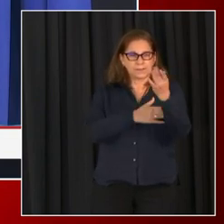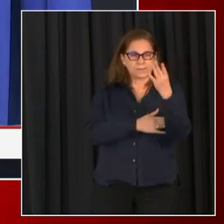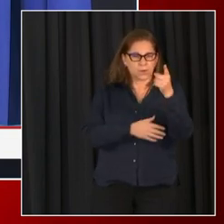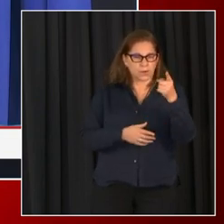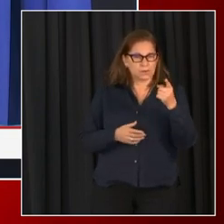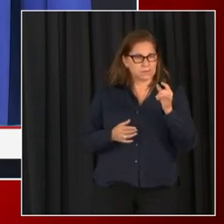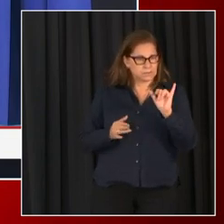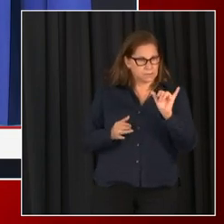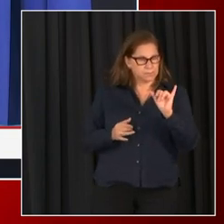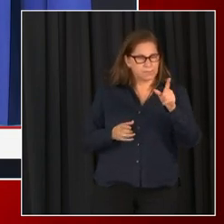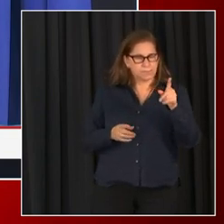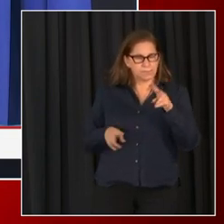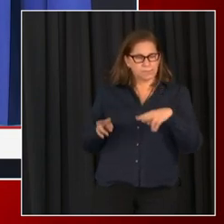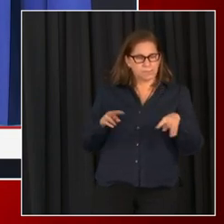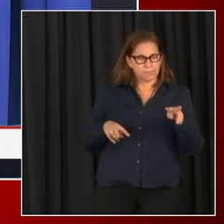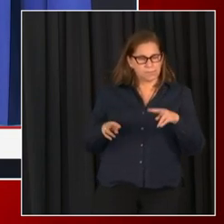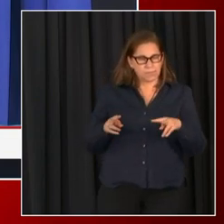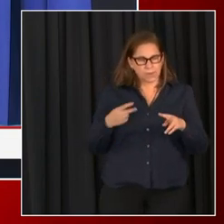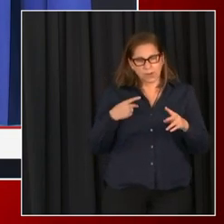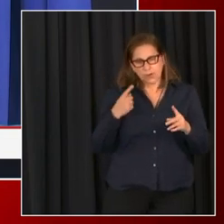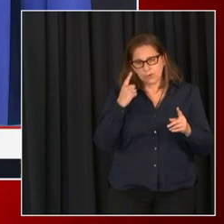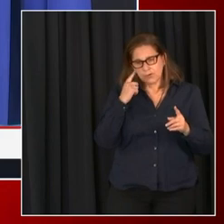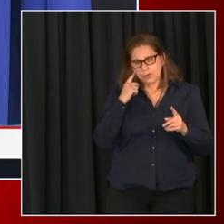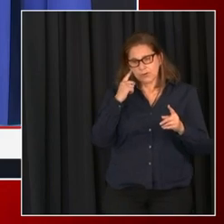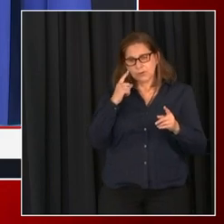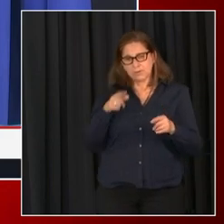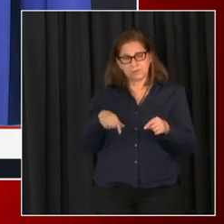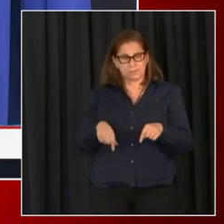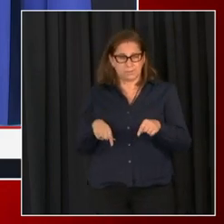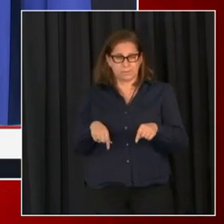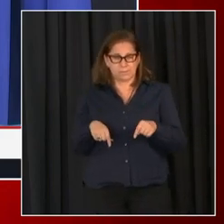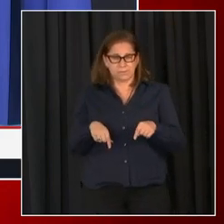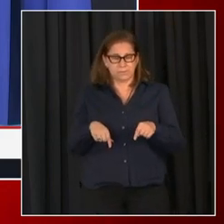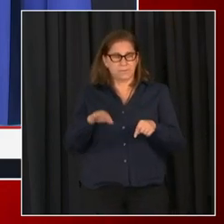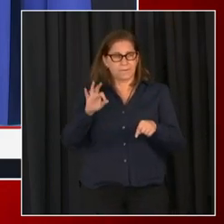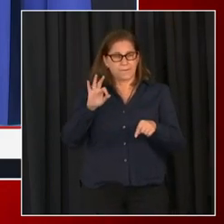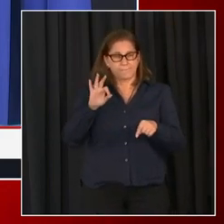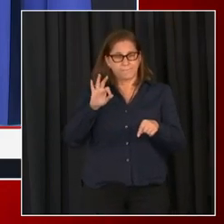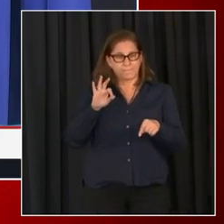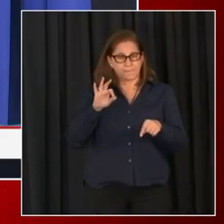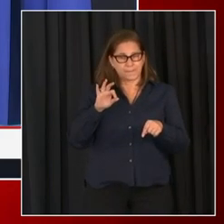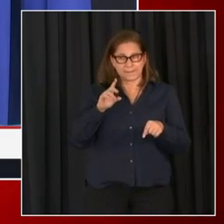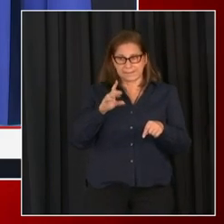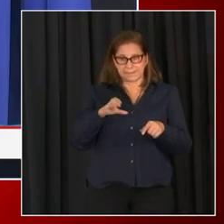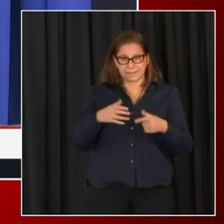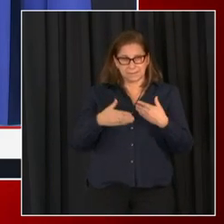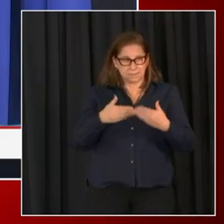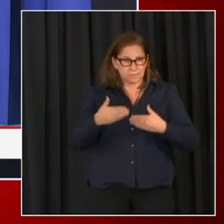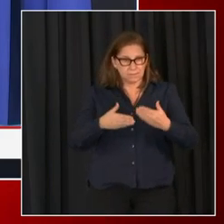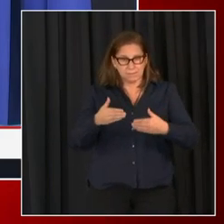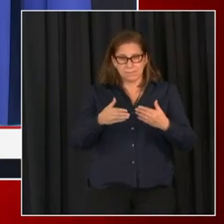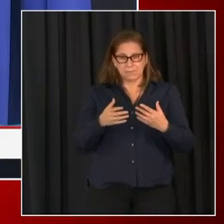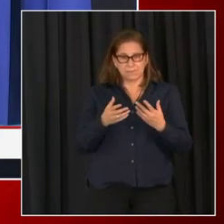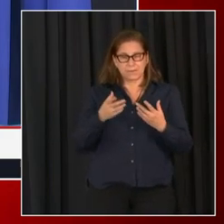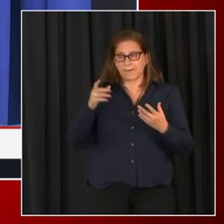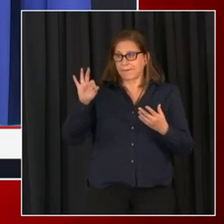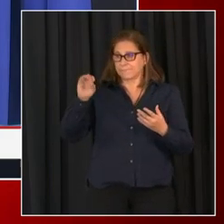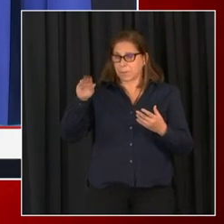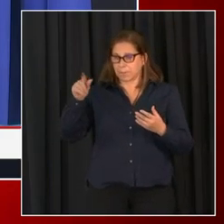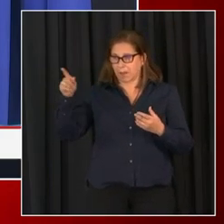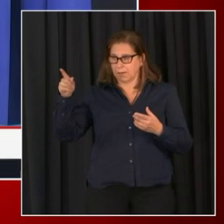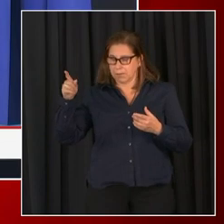seeing, and of course we here in the district are seeing, is FEMA beginning to change some of the guidelines for eligibility. And so we want to make